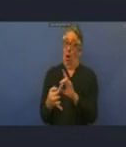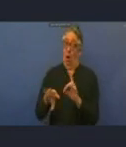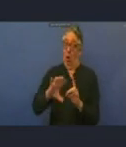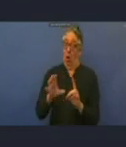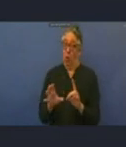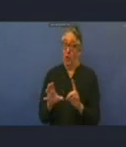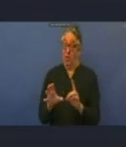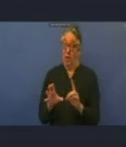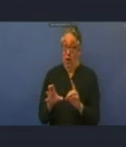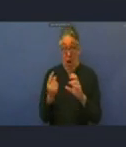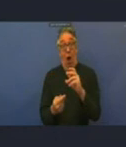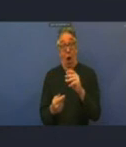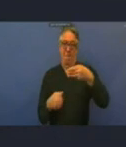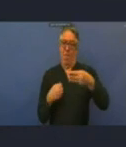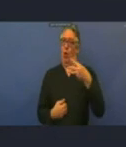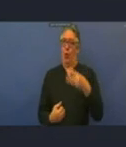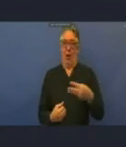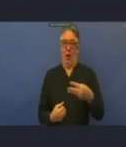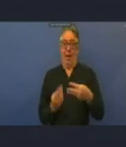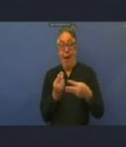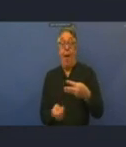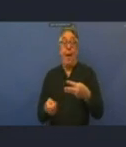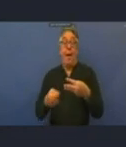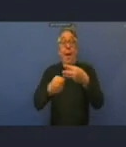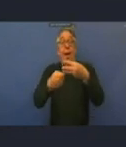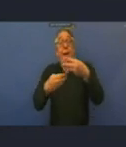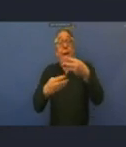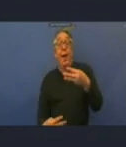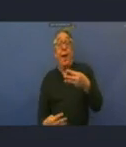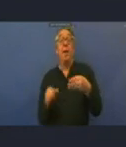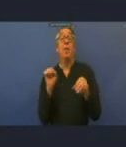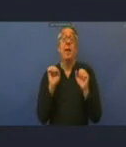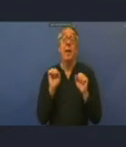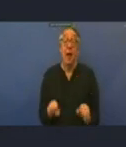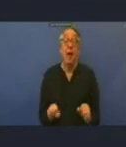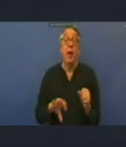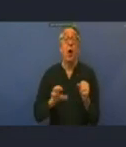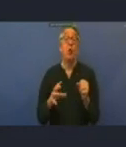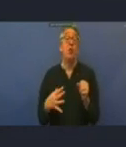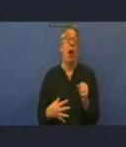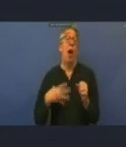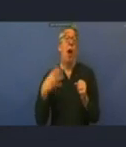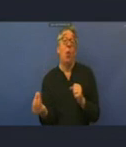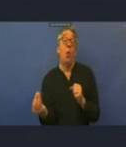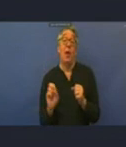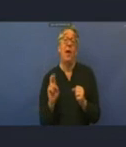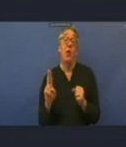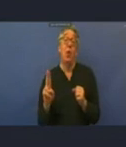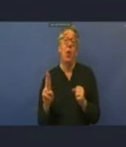three organizations, three countries, you can have also countries outside the European